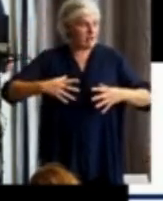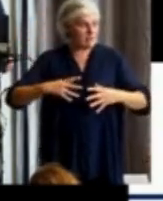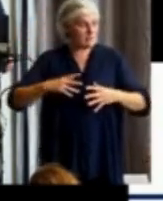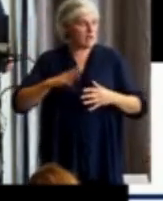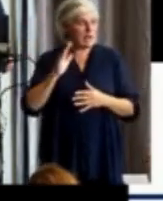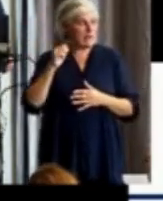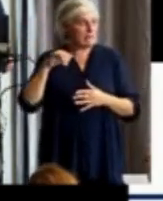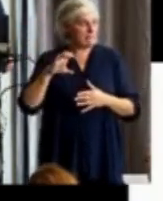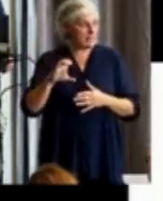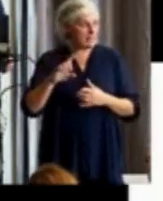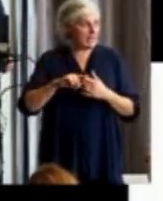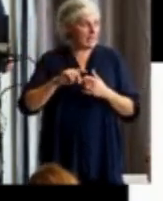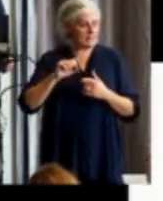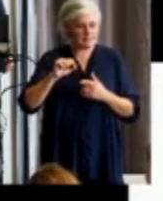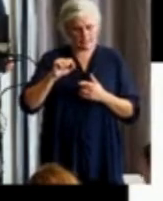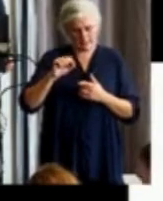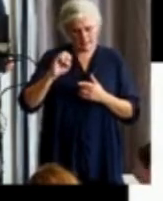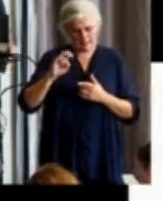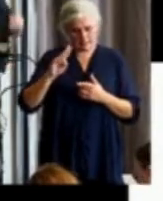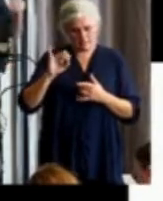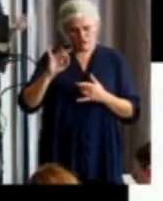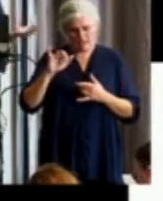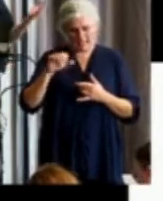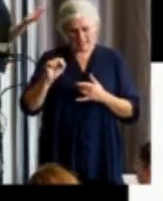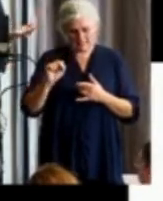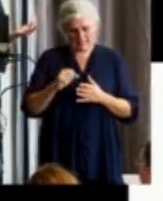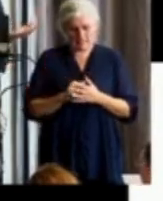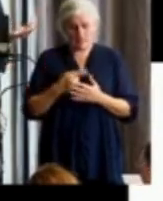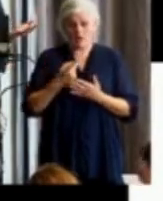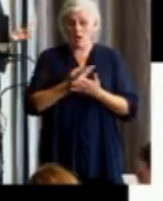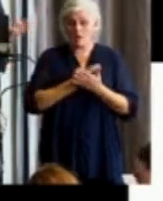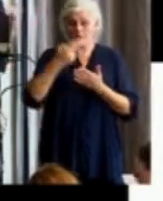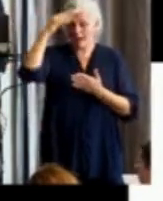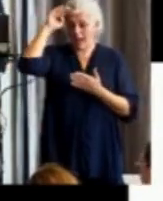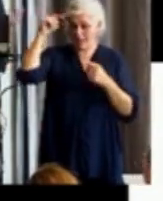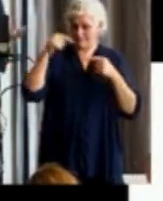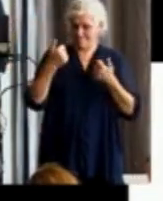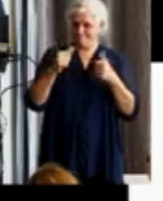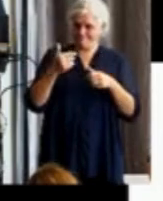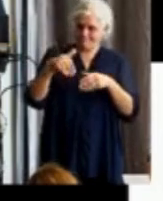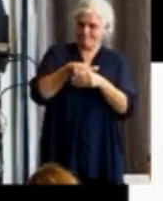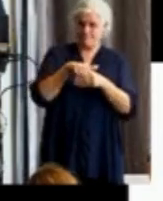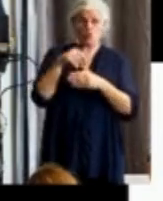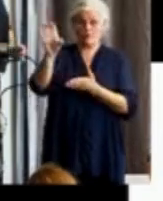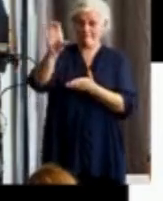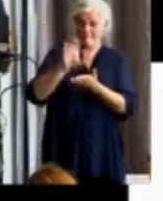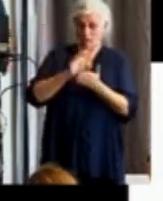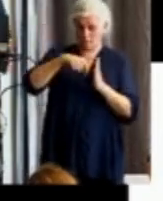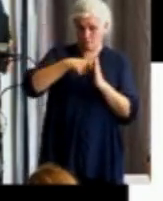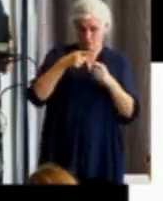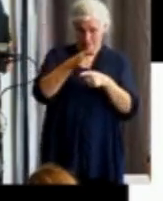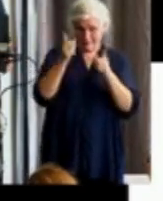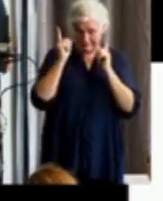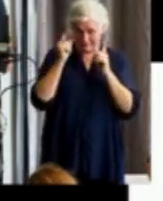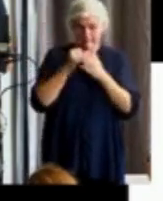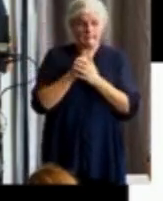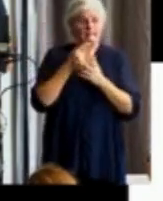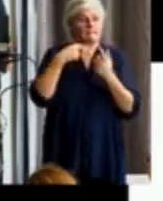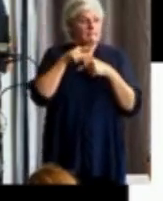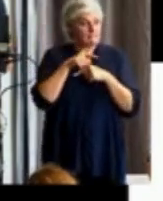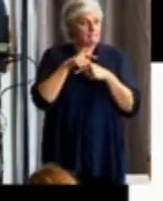limbic encephalitis. So this is where Epilepsy Ireland comes in. So you guys funded this project, which we